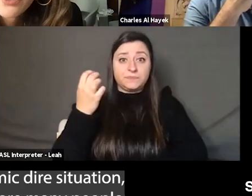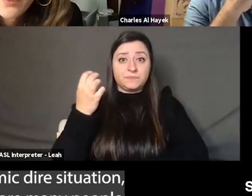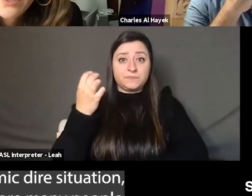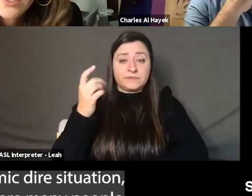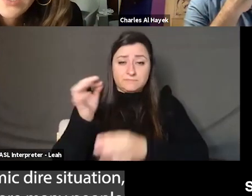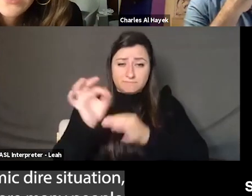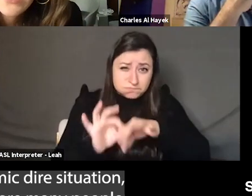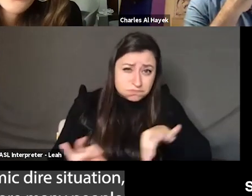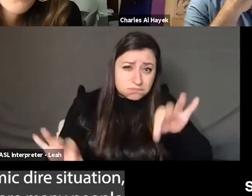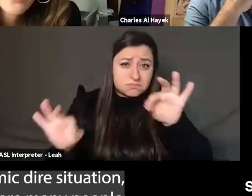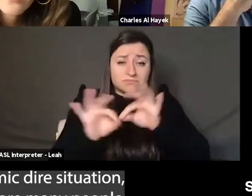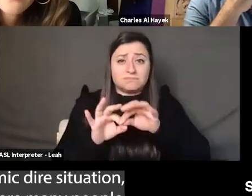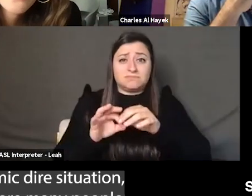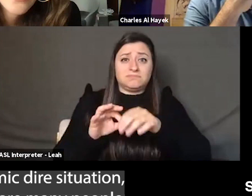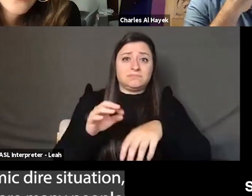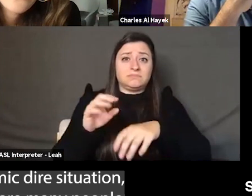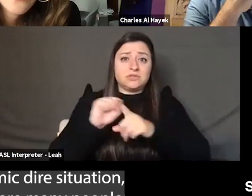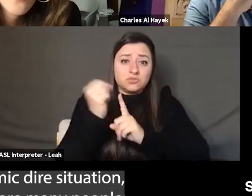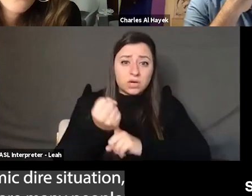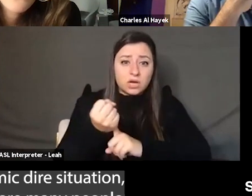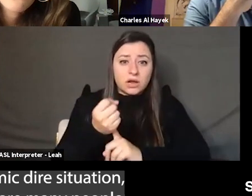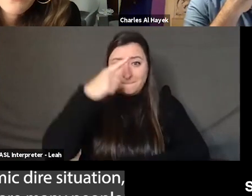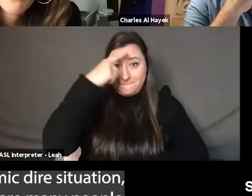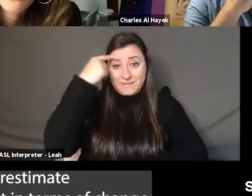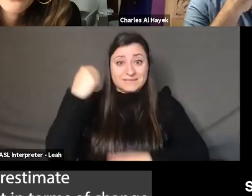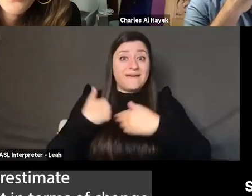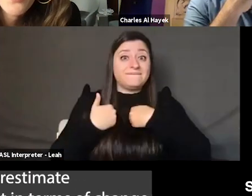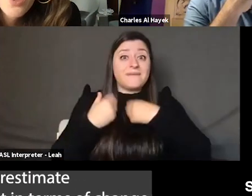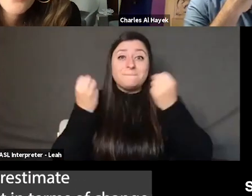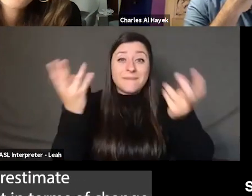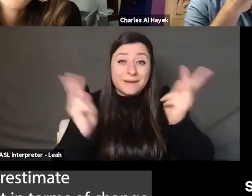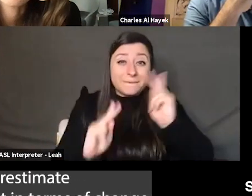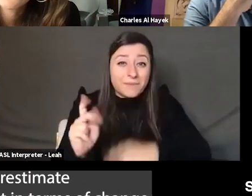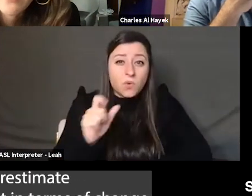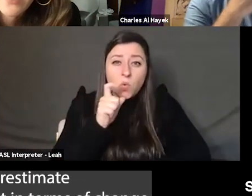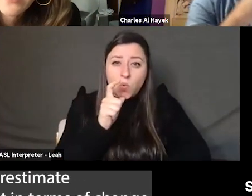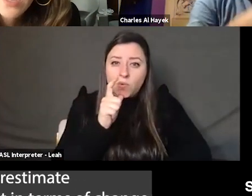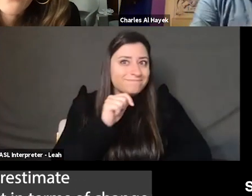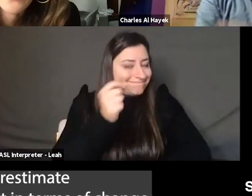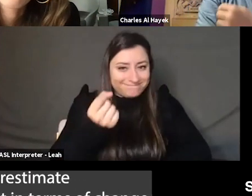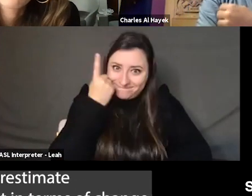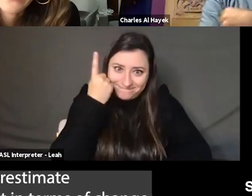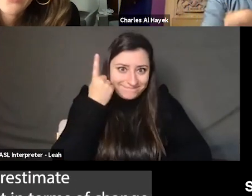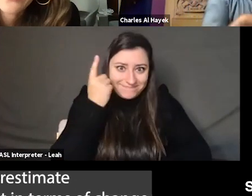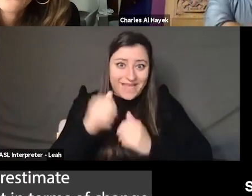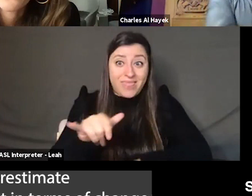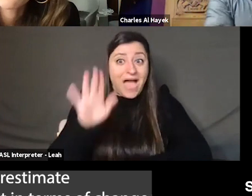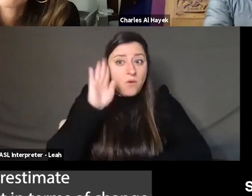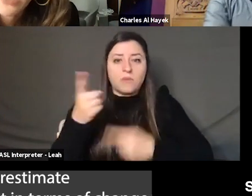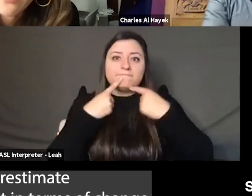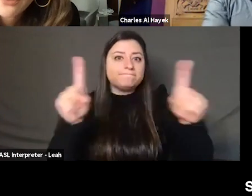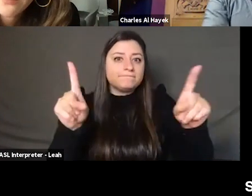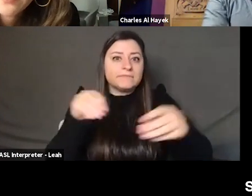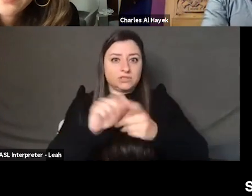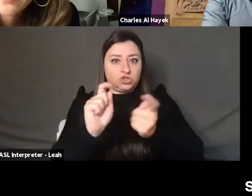dire situation, is because there are many people who underestimate how that will play out in terms